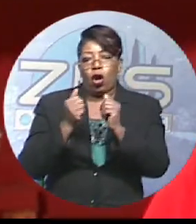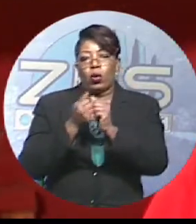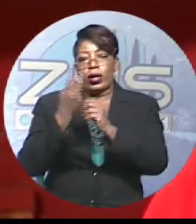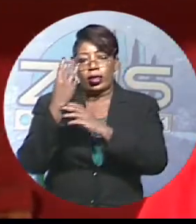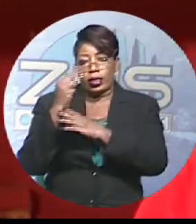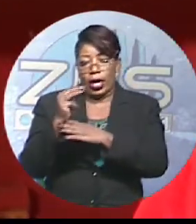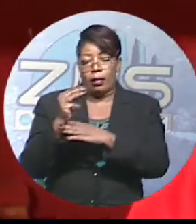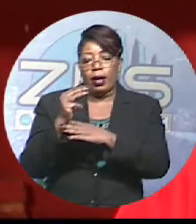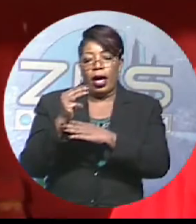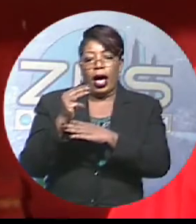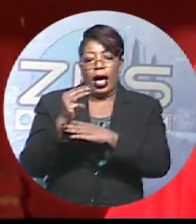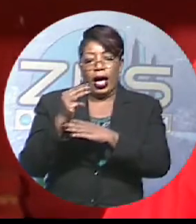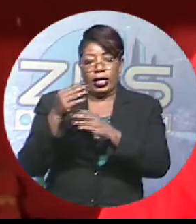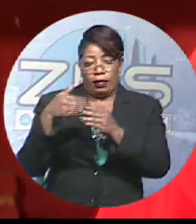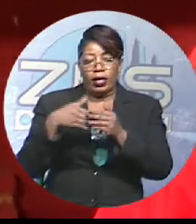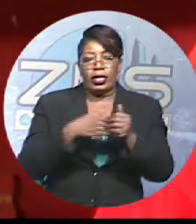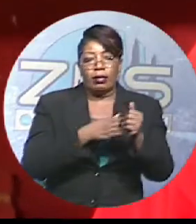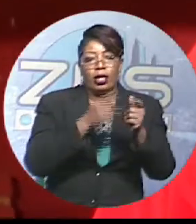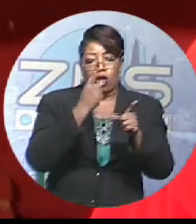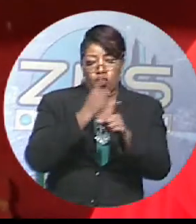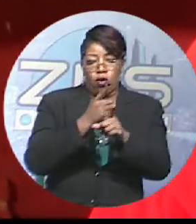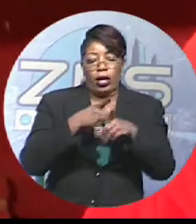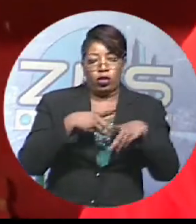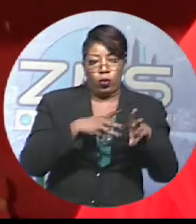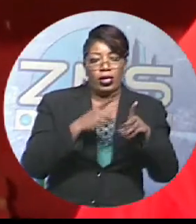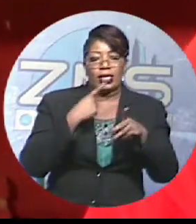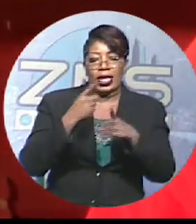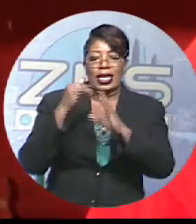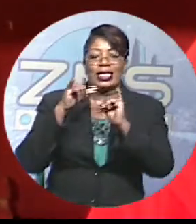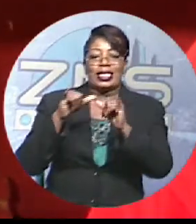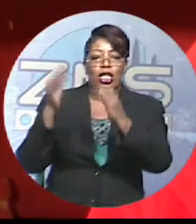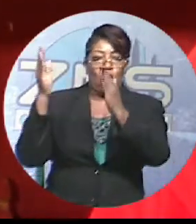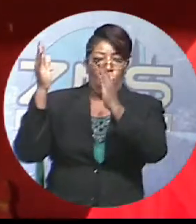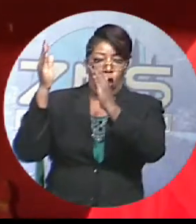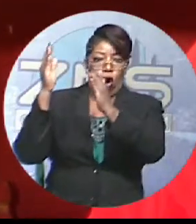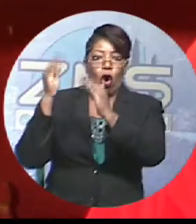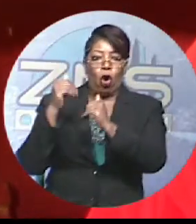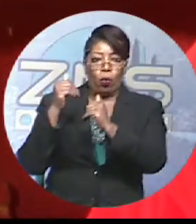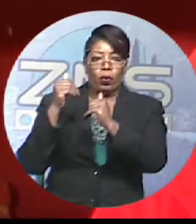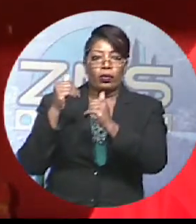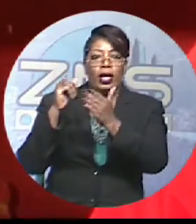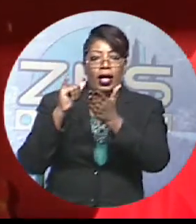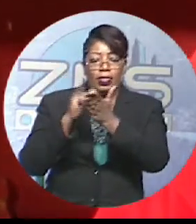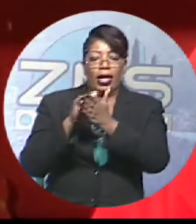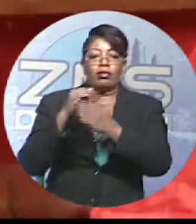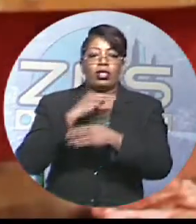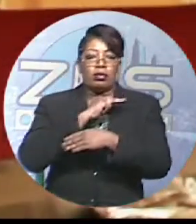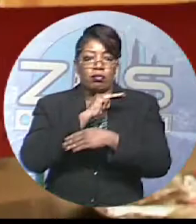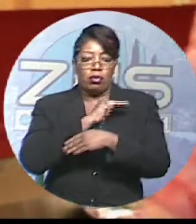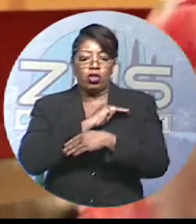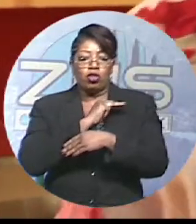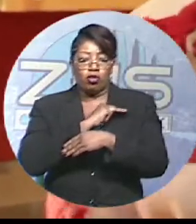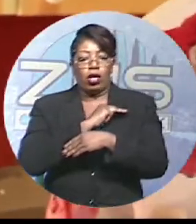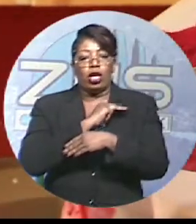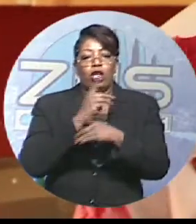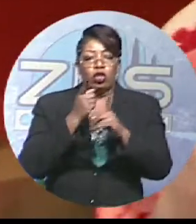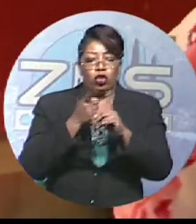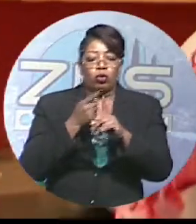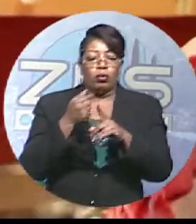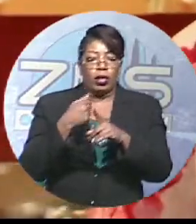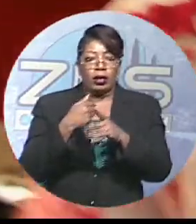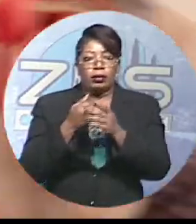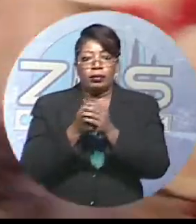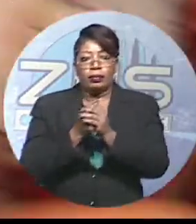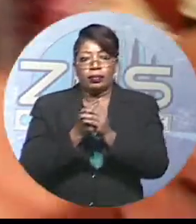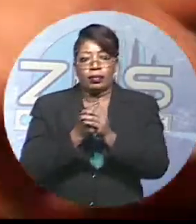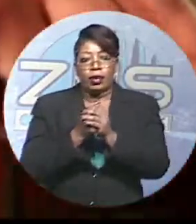and point them the right way and let them know that there is still hope. And that's like ministry to me. Within the first few minutes